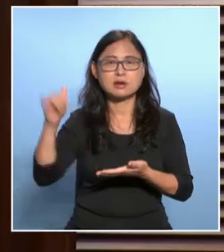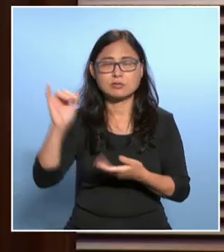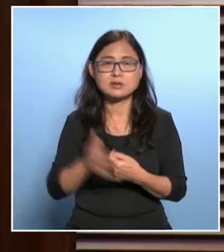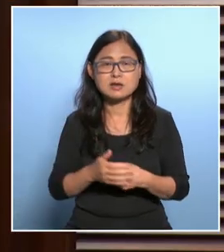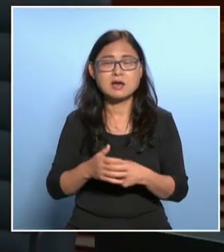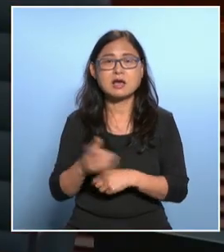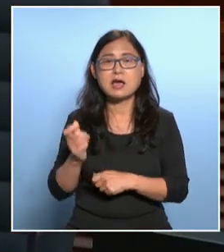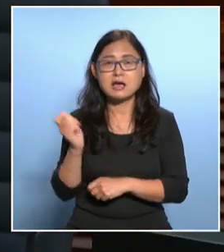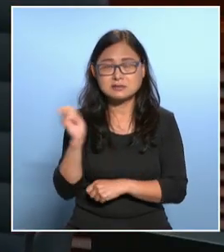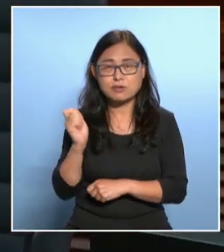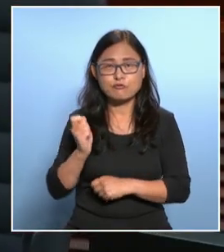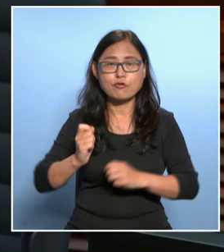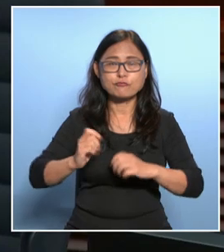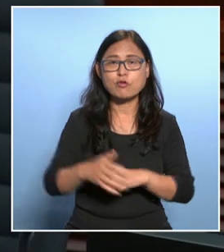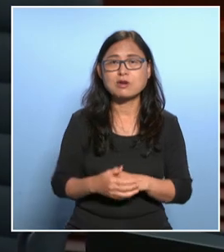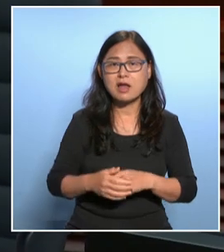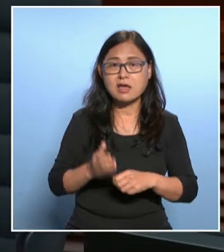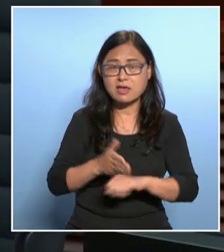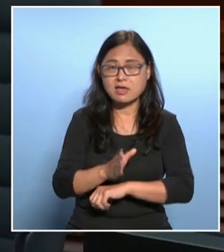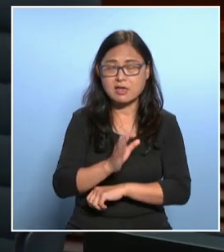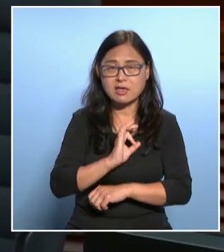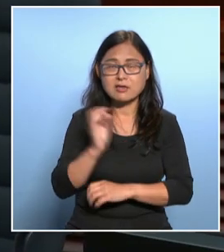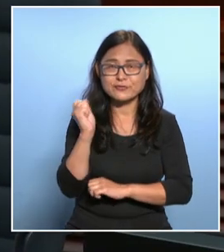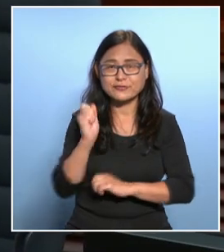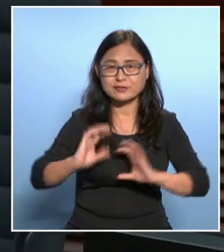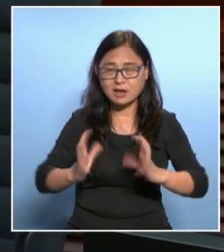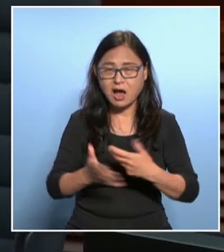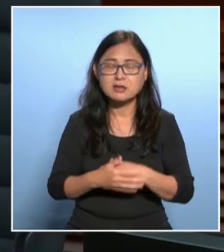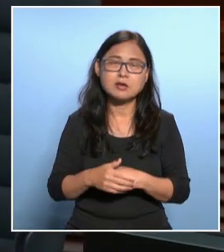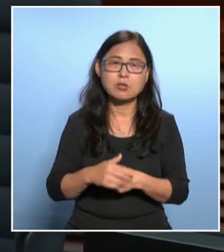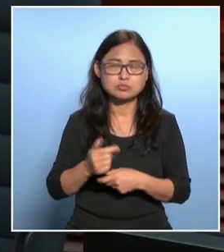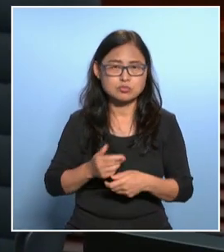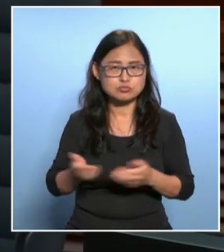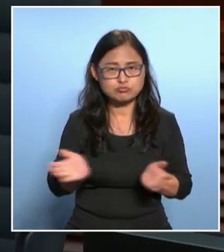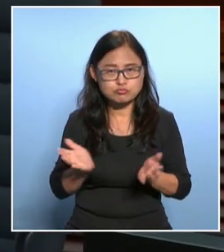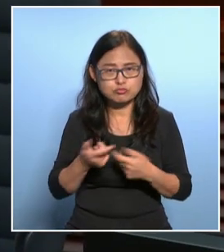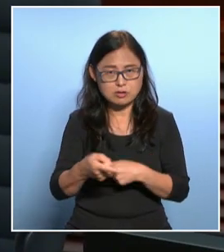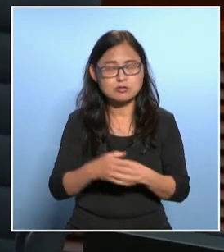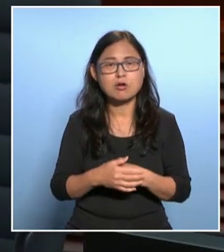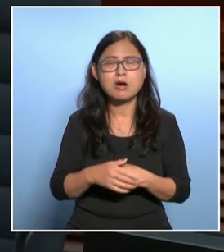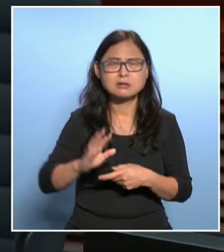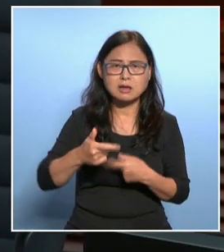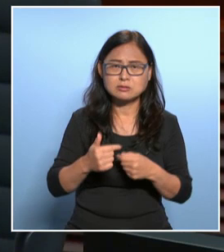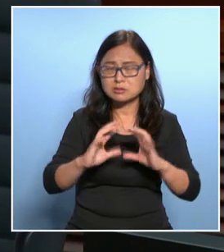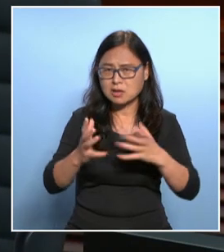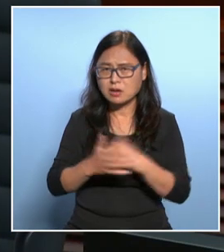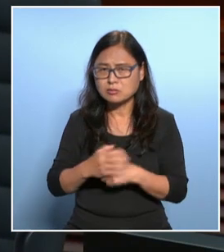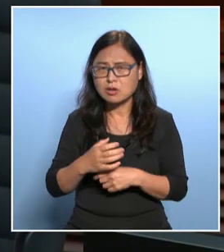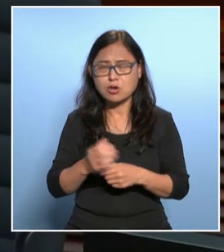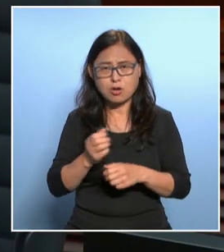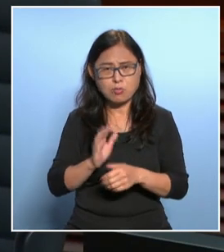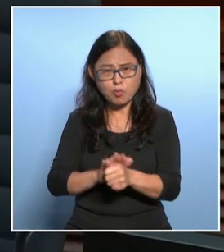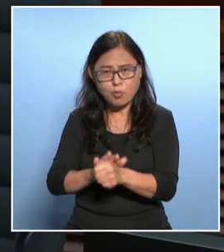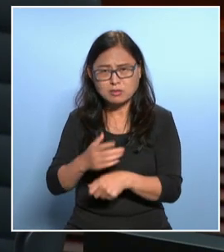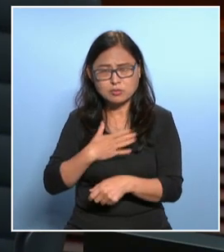medical directives and dying in place. The welfare sector has been advocating these. There are some organizations that